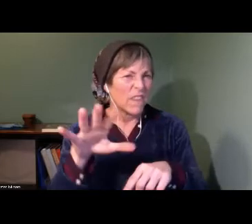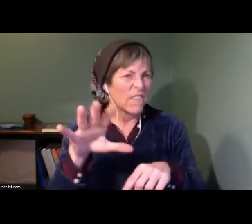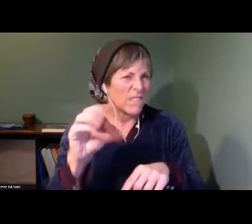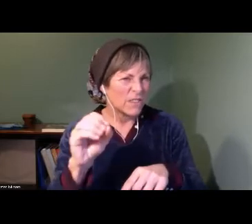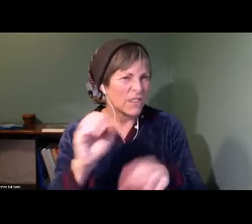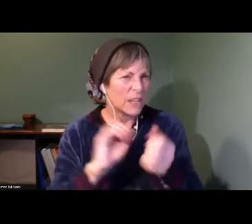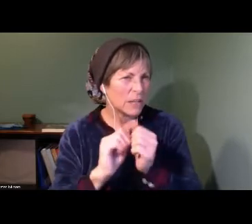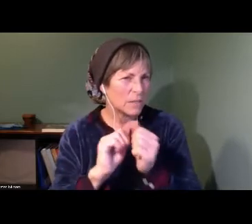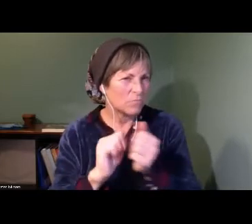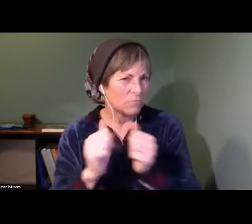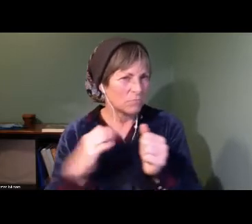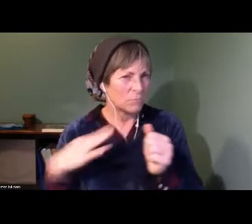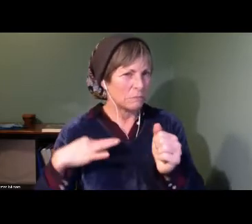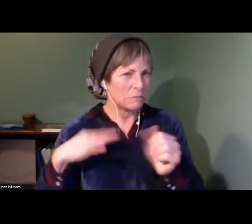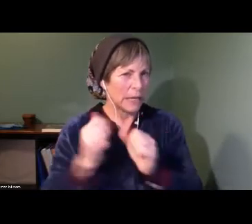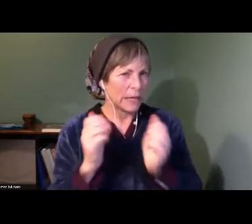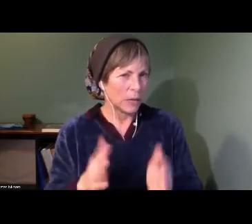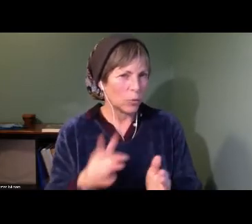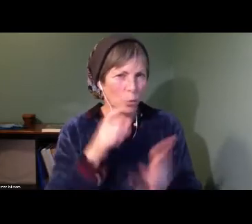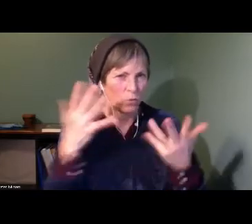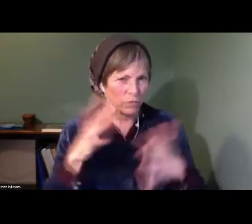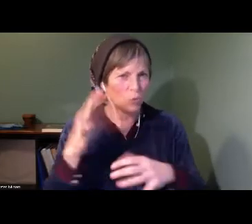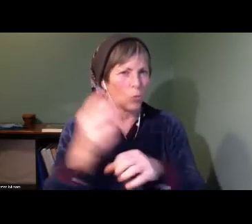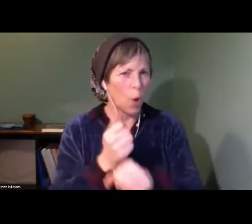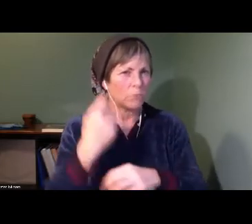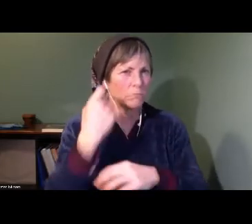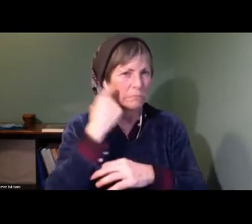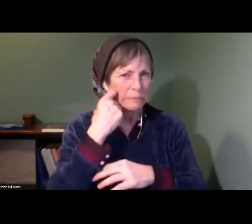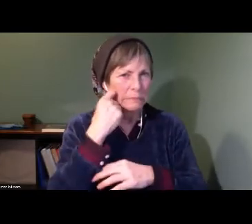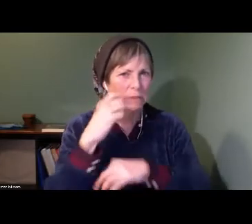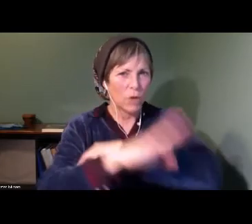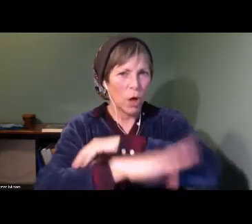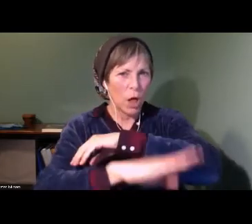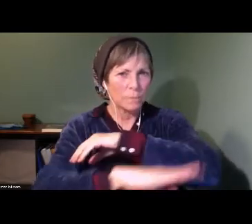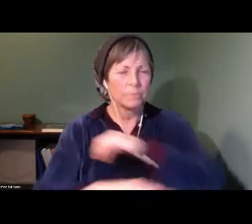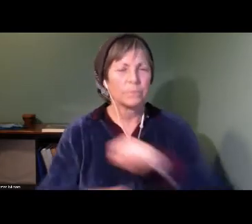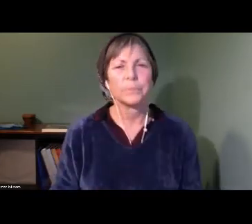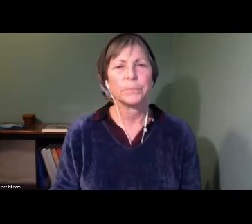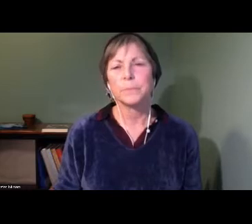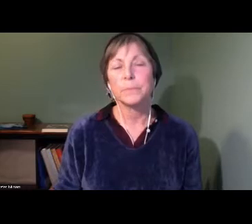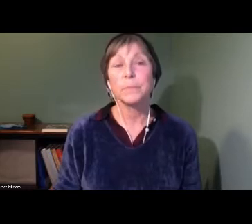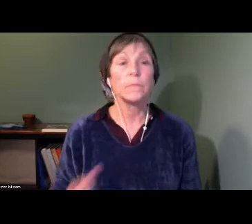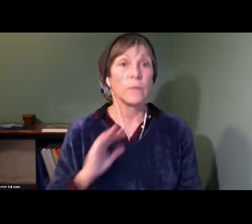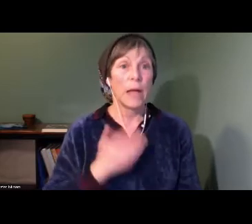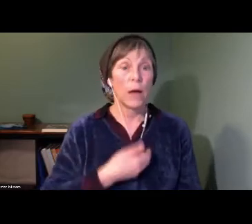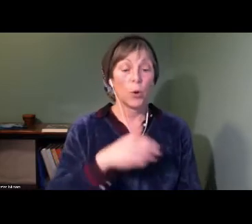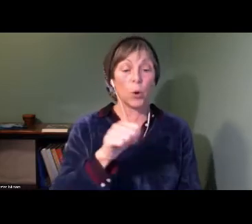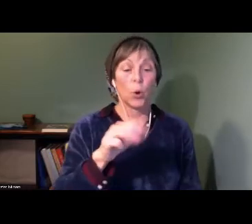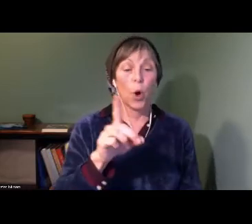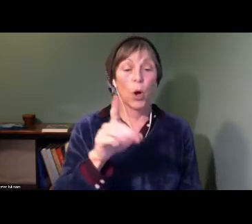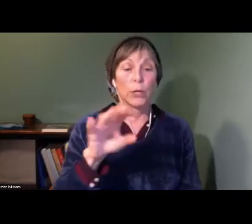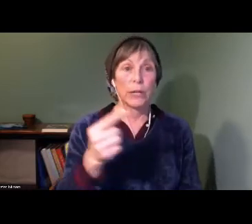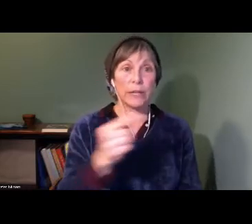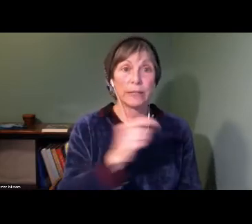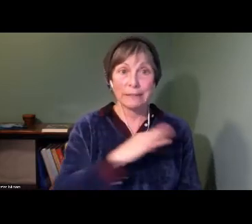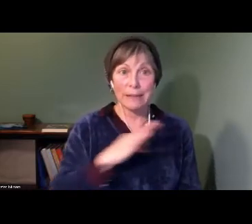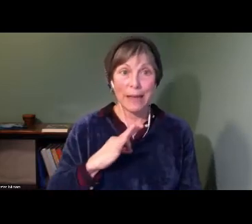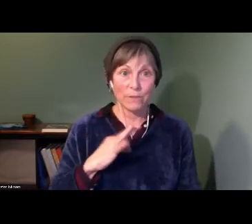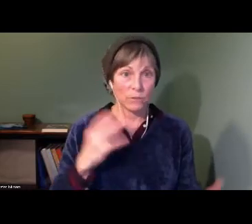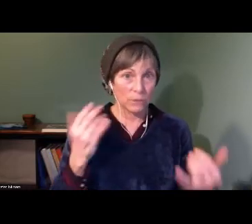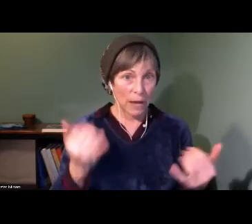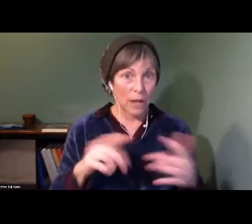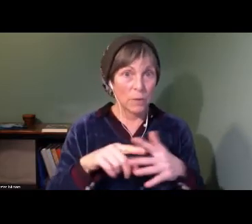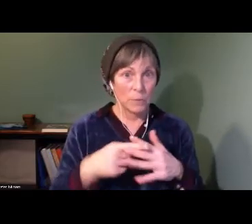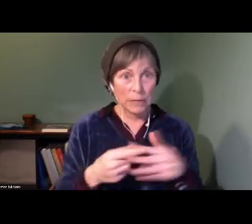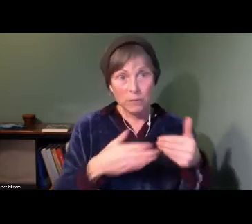won municipal office this fall. Our auditing staff is beginning the post